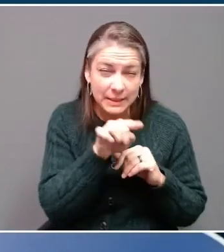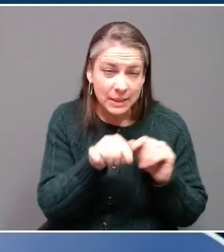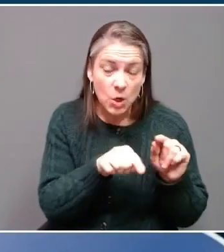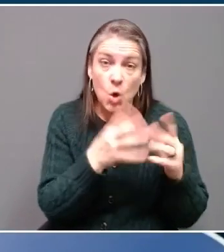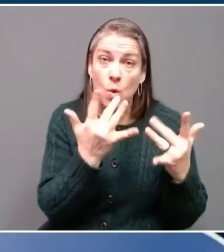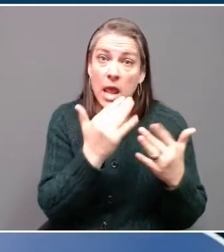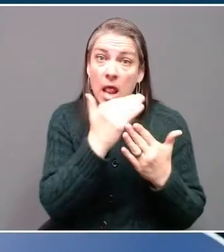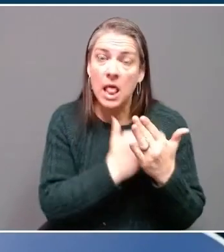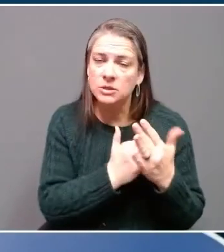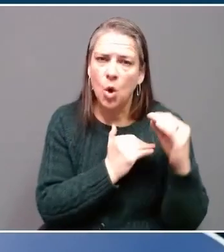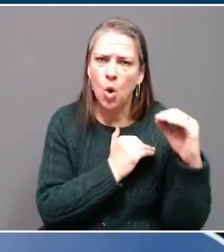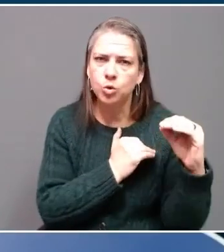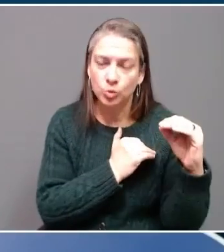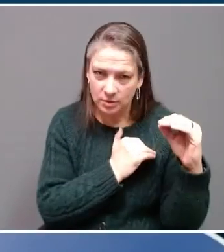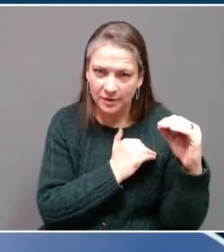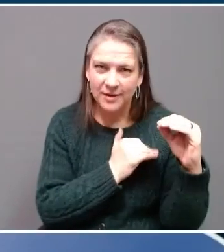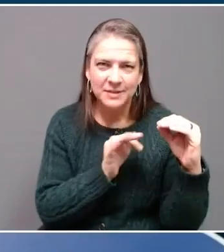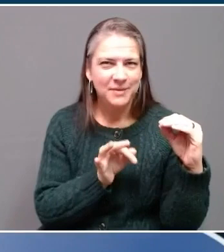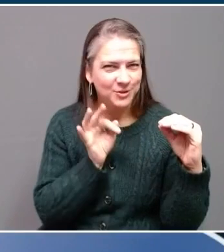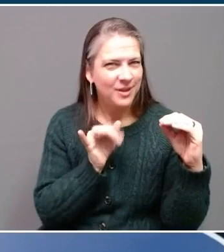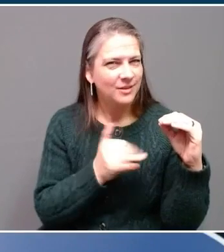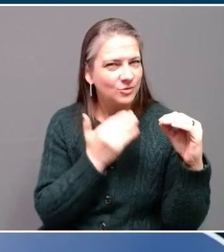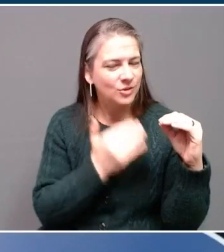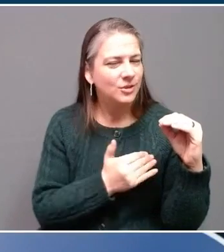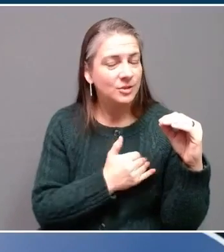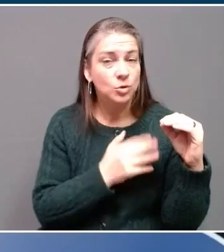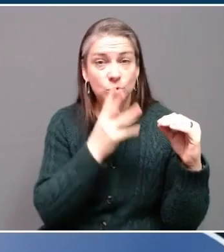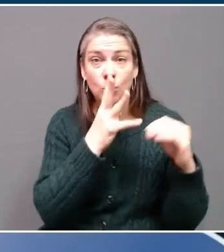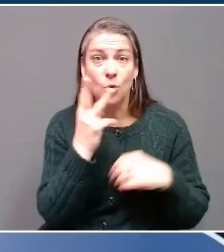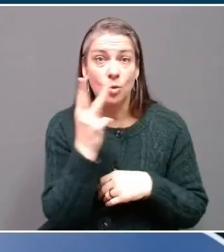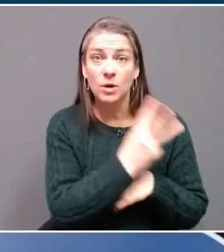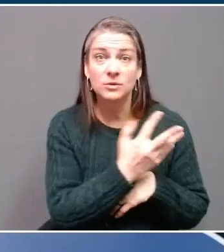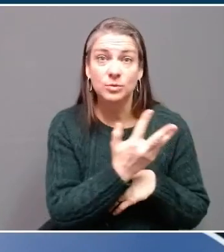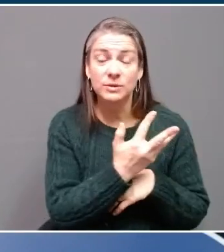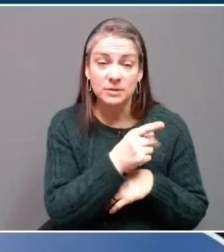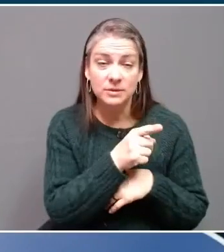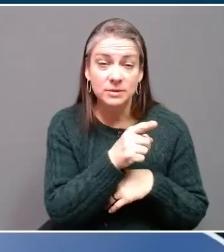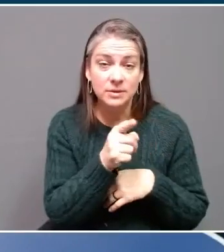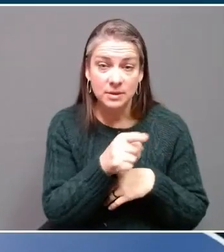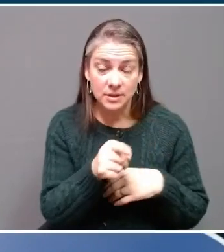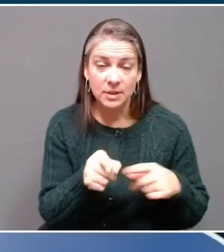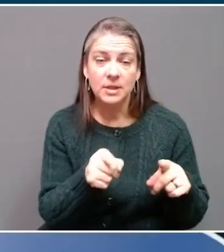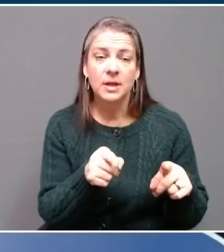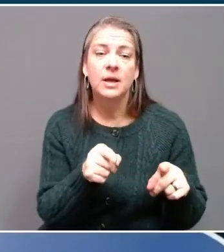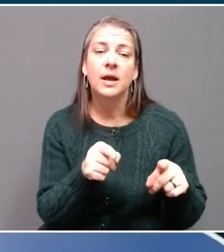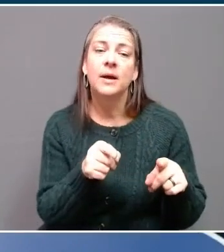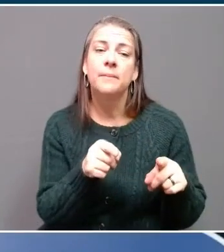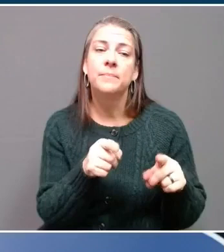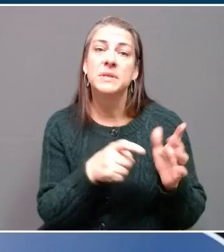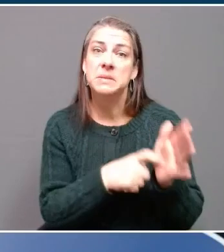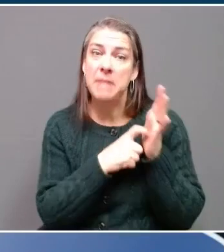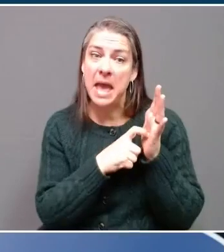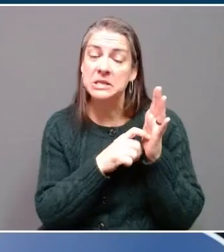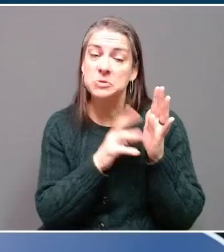it was a special moment. But what we saw in the West is demand will crest. But really, when you see people